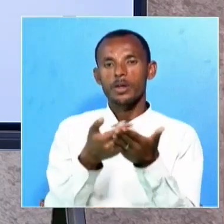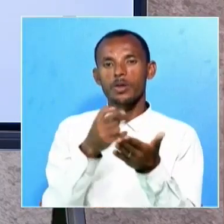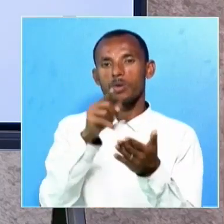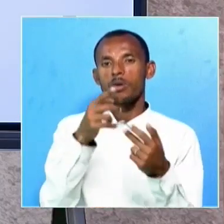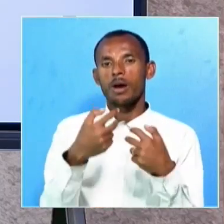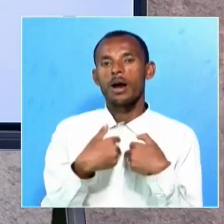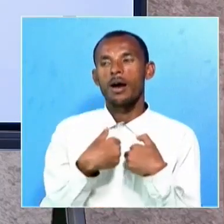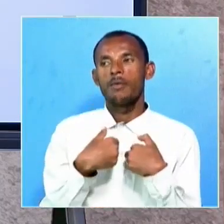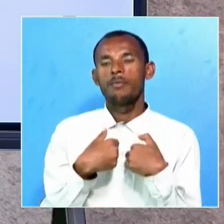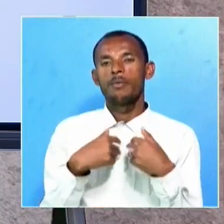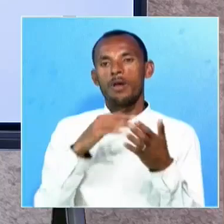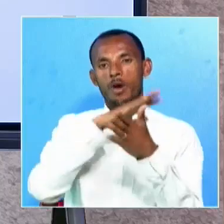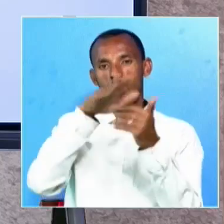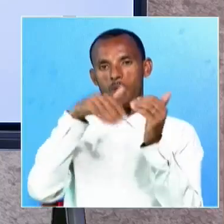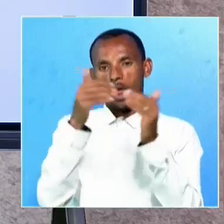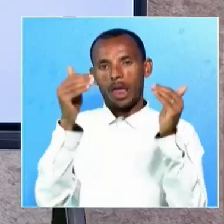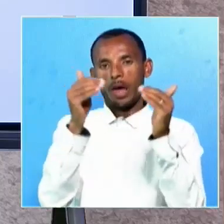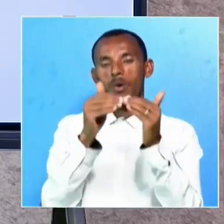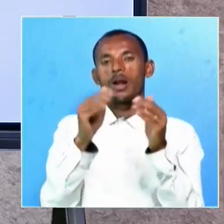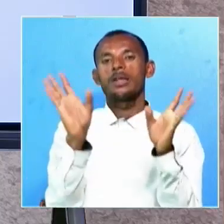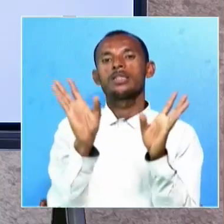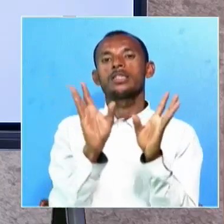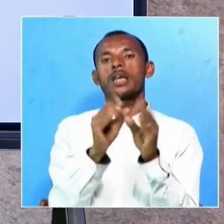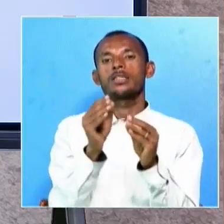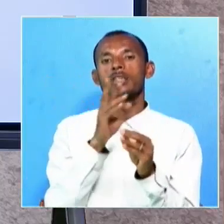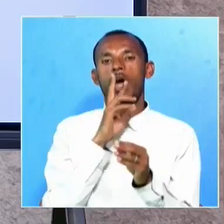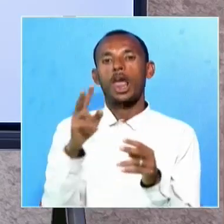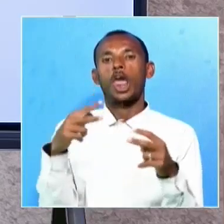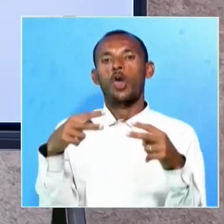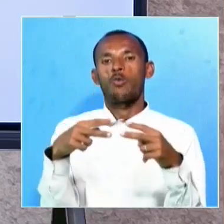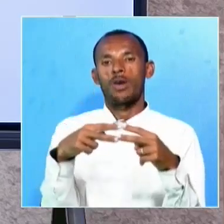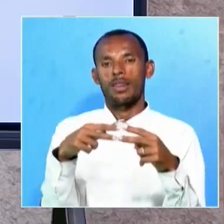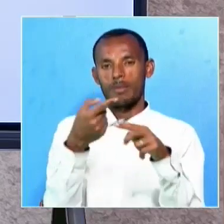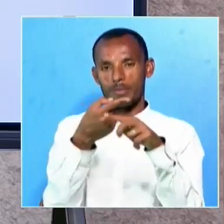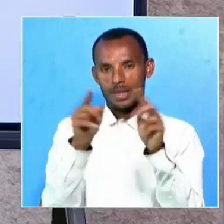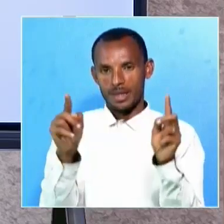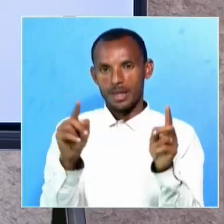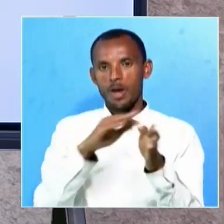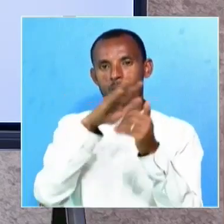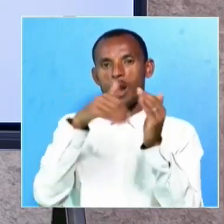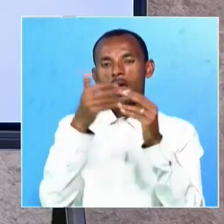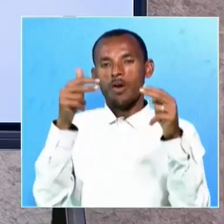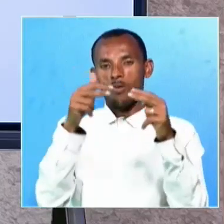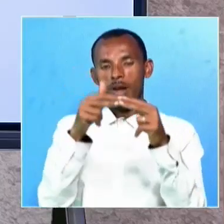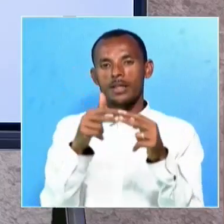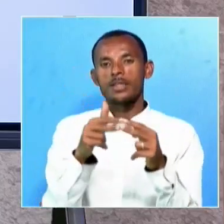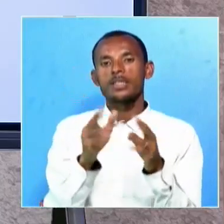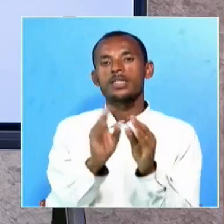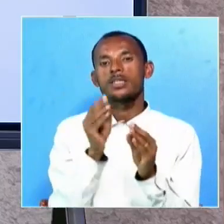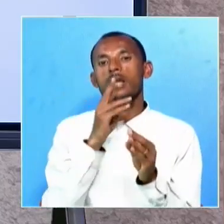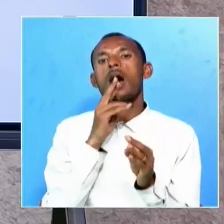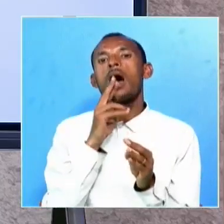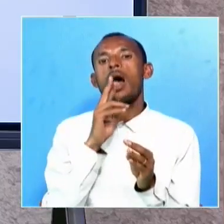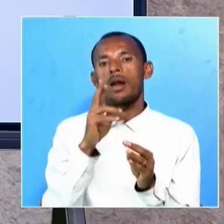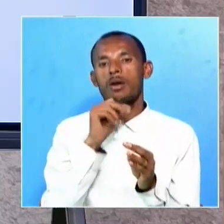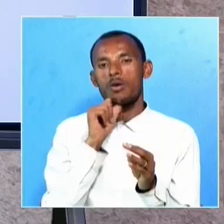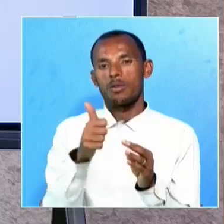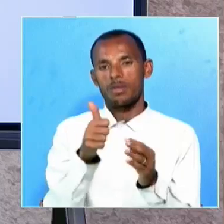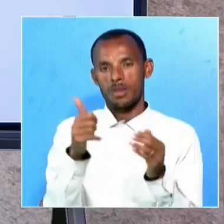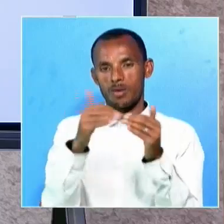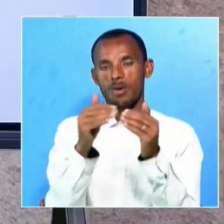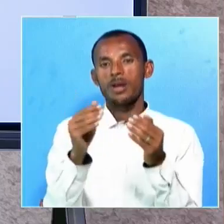that all equal sets are equivalent, but all equivalent sets are not equal